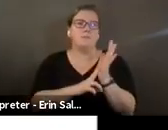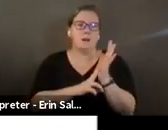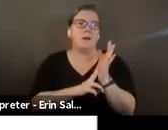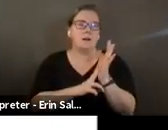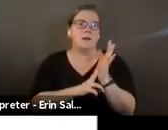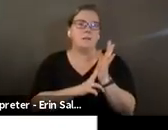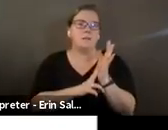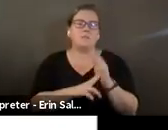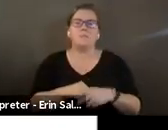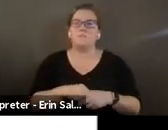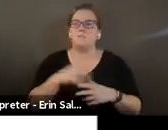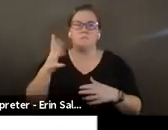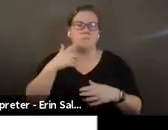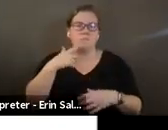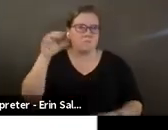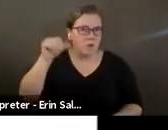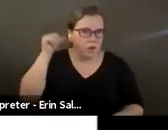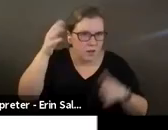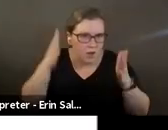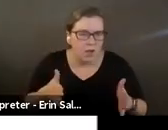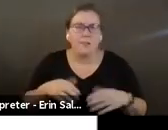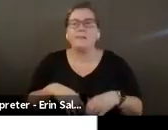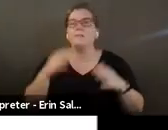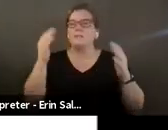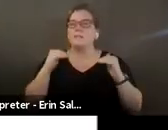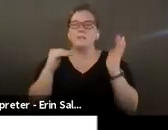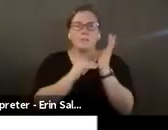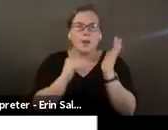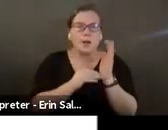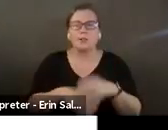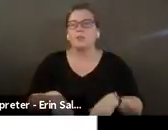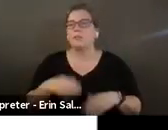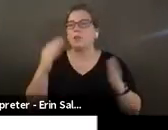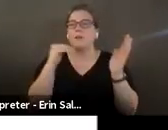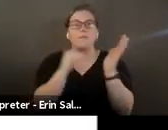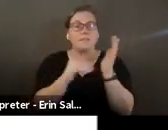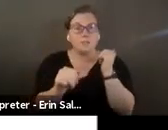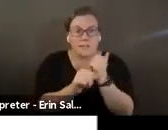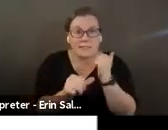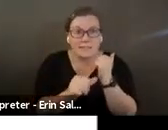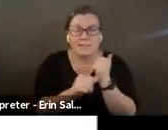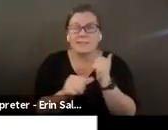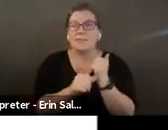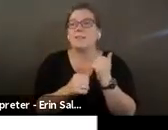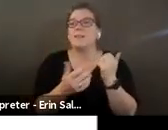And I've already mentioned an audiologist, your doctor, your regular physician that you